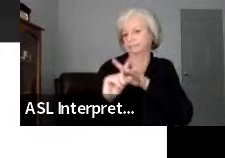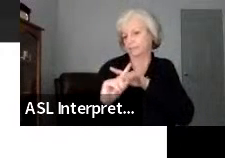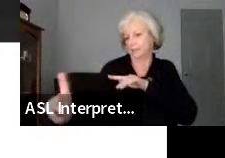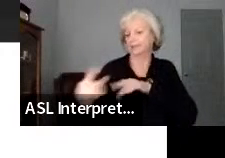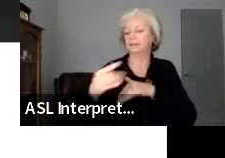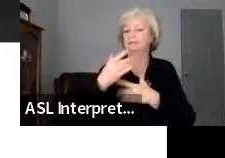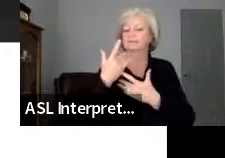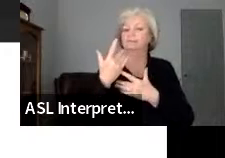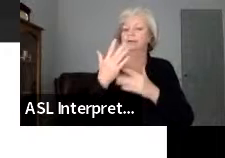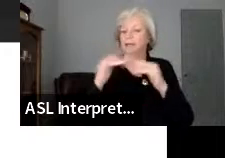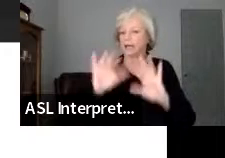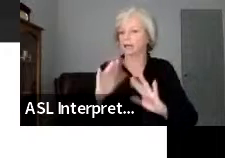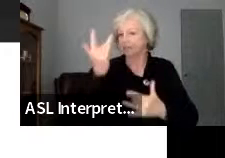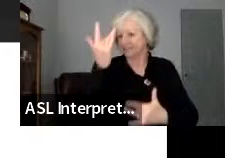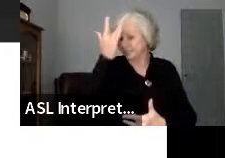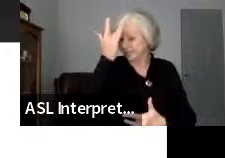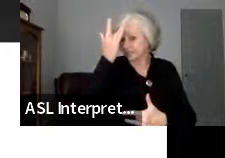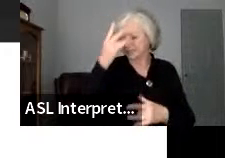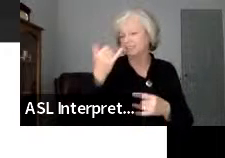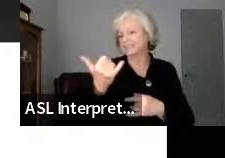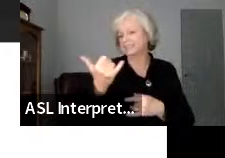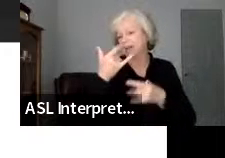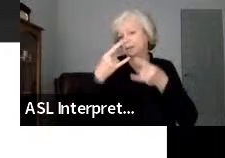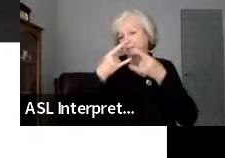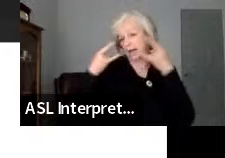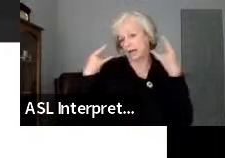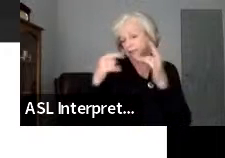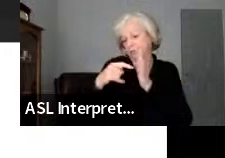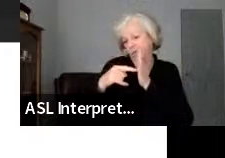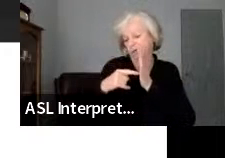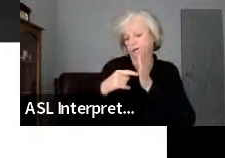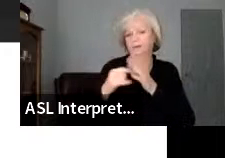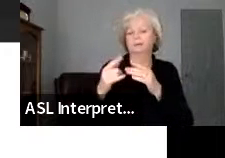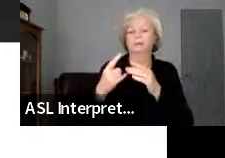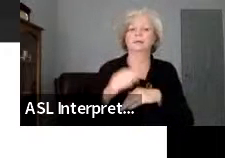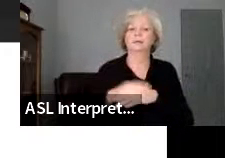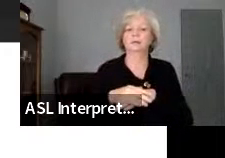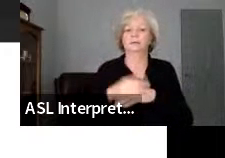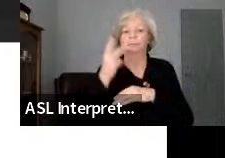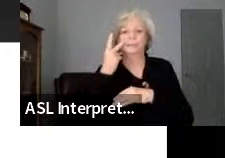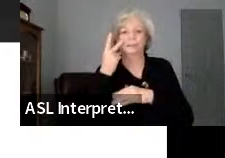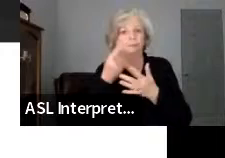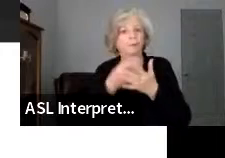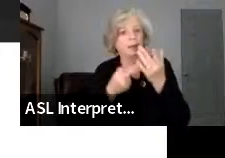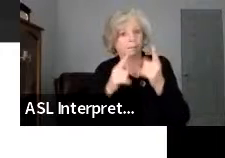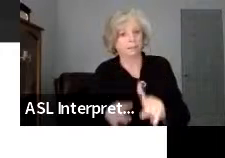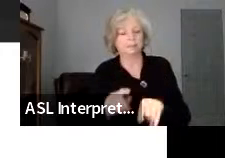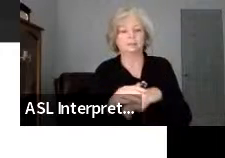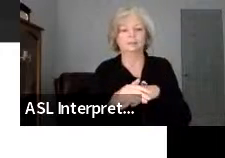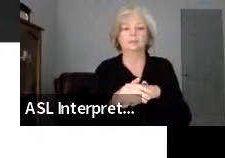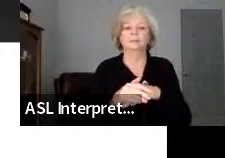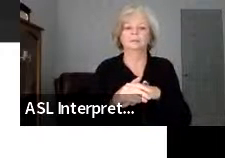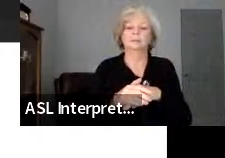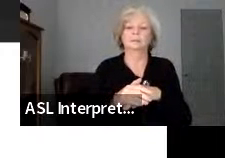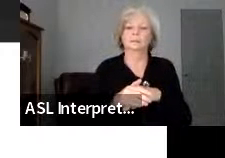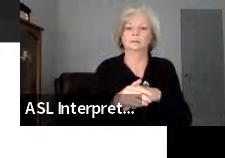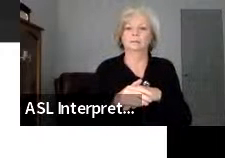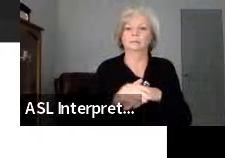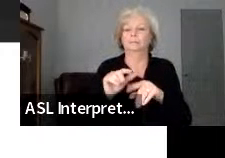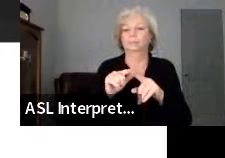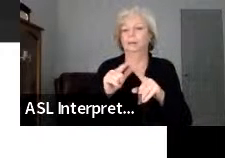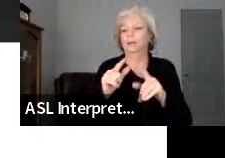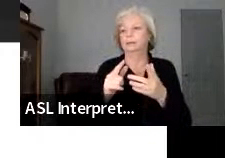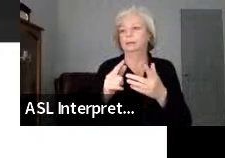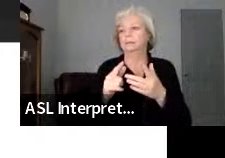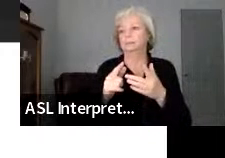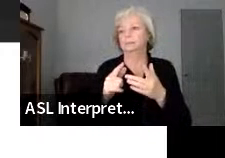will be wearing masks more than they used to. We'll see. With luck, we don't have to do